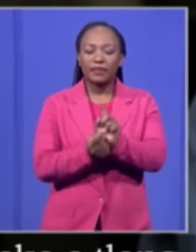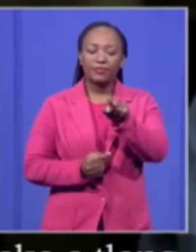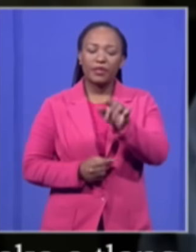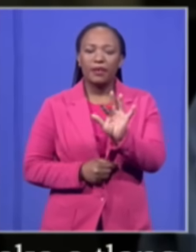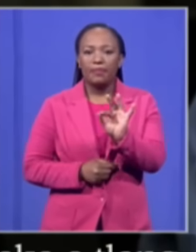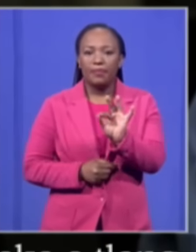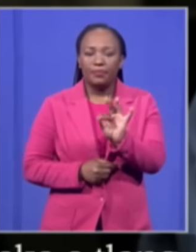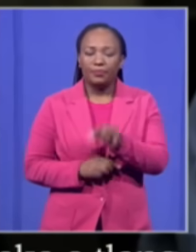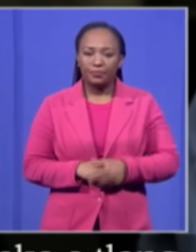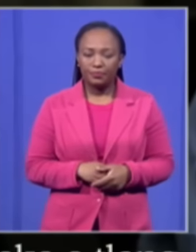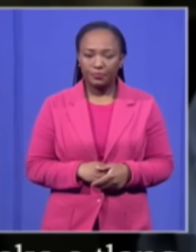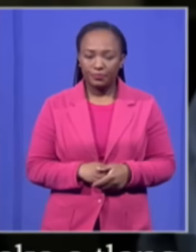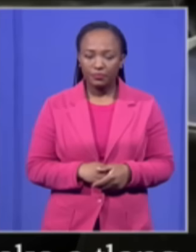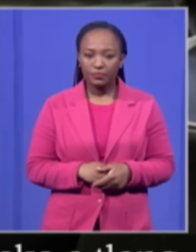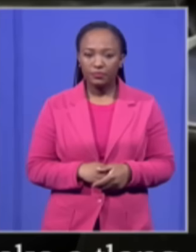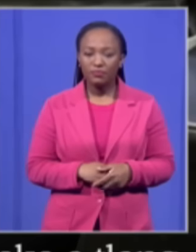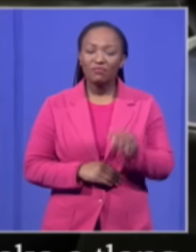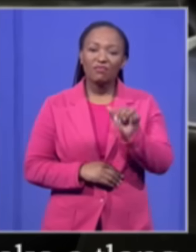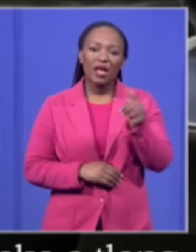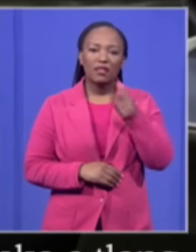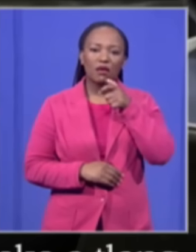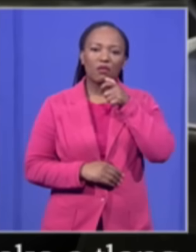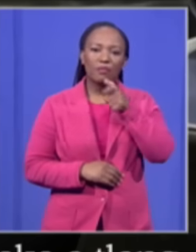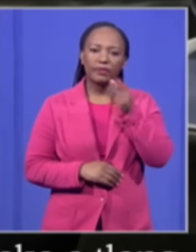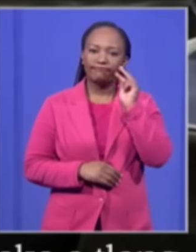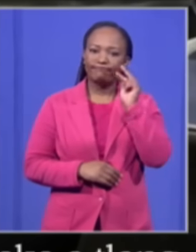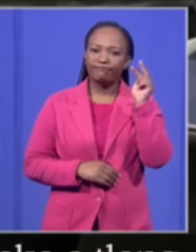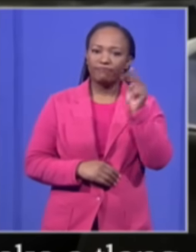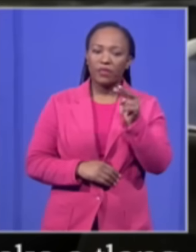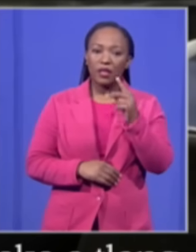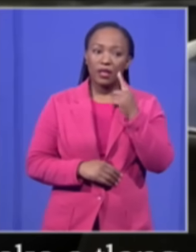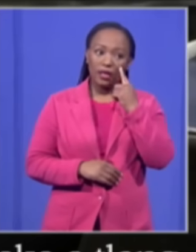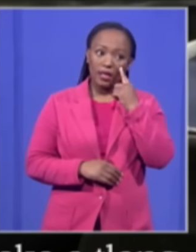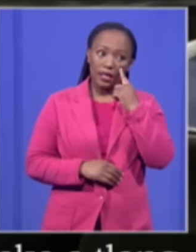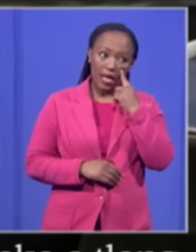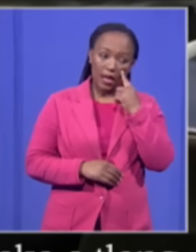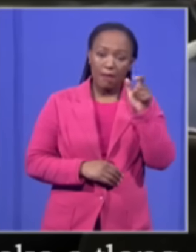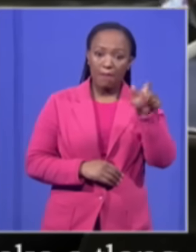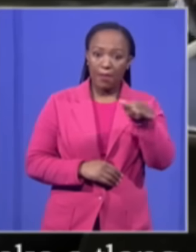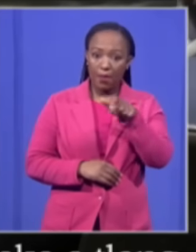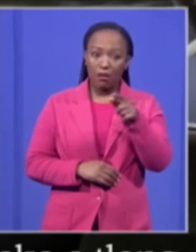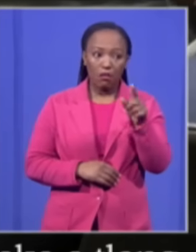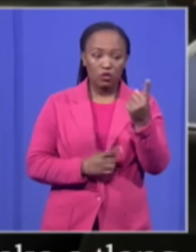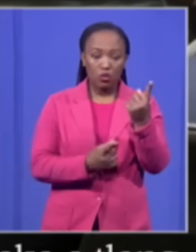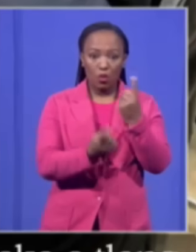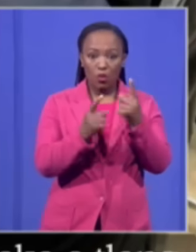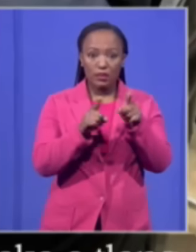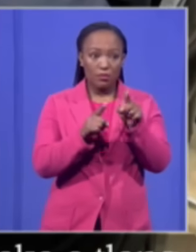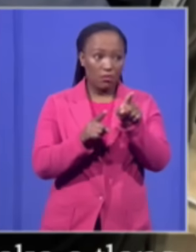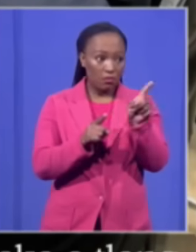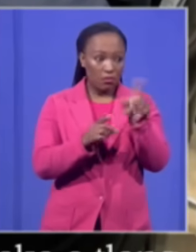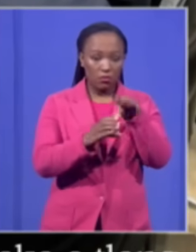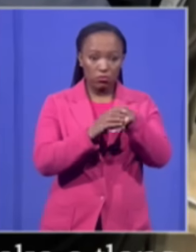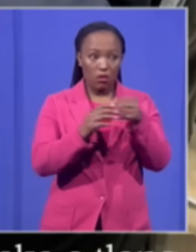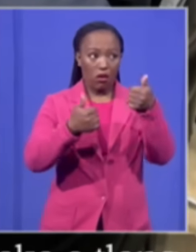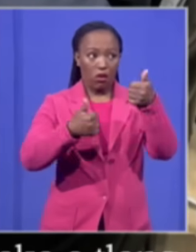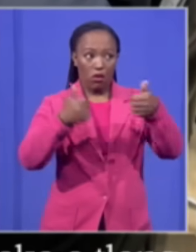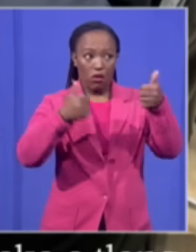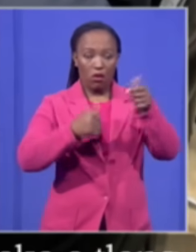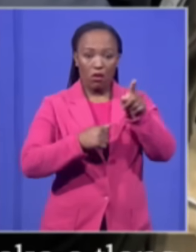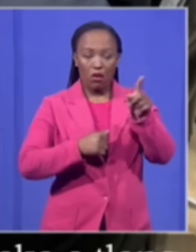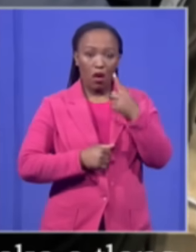yona. Ditsitsinyo dingwe di akaretsa go mema dipaki tsotlhe, go akaretsa le bao ba tshwerweng ga jaana. Dipaki